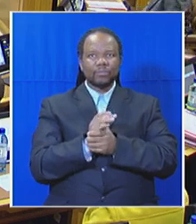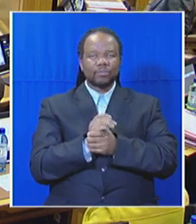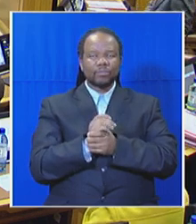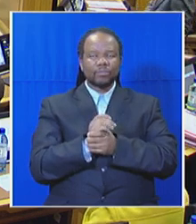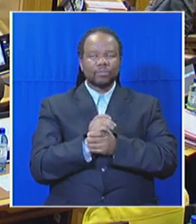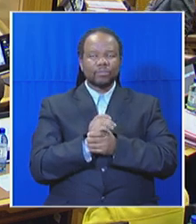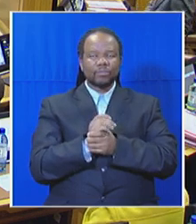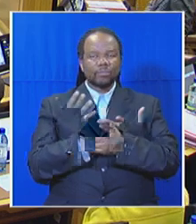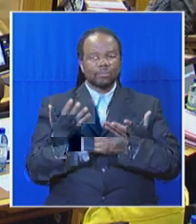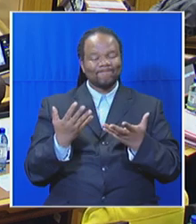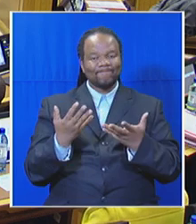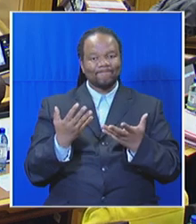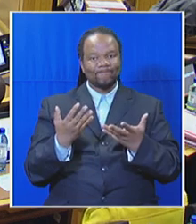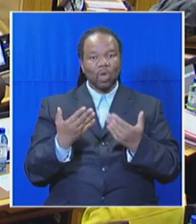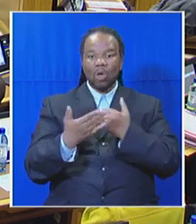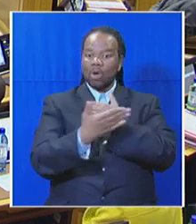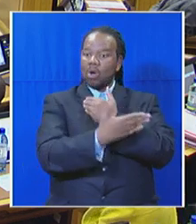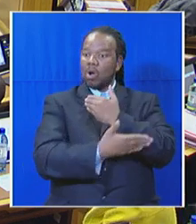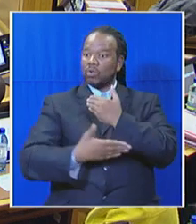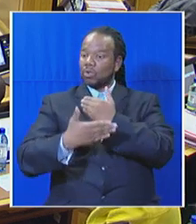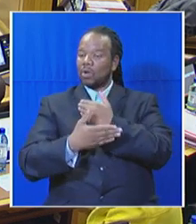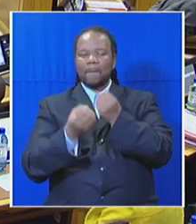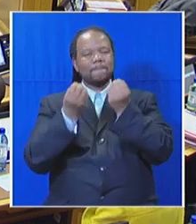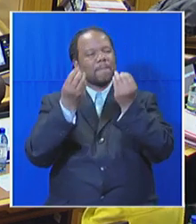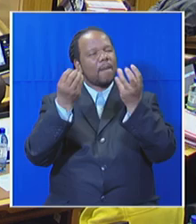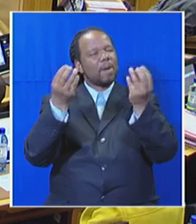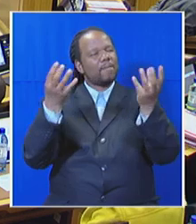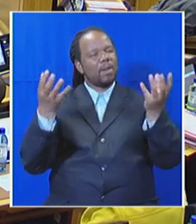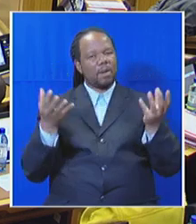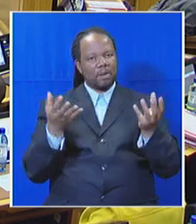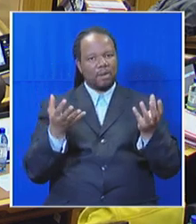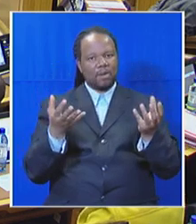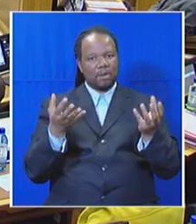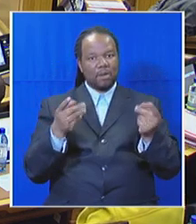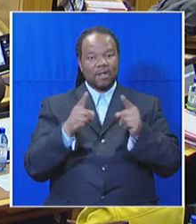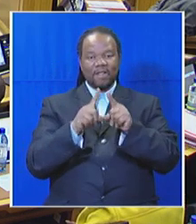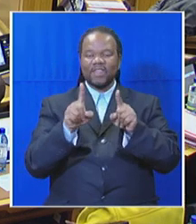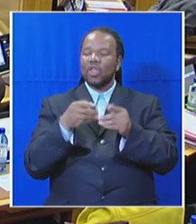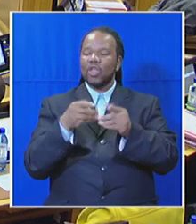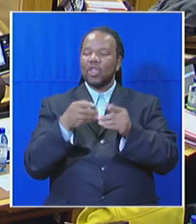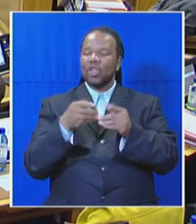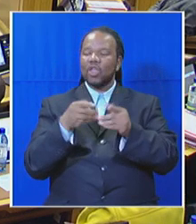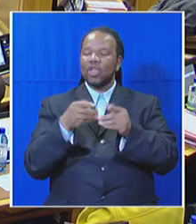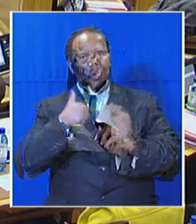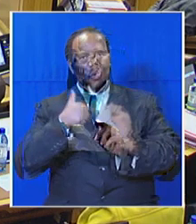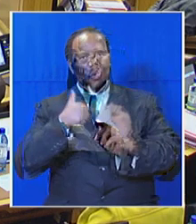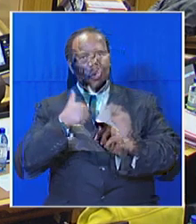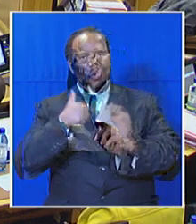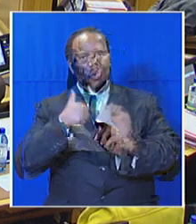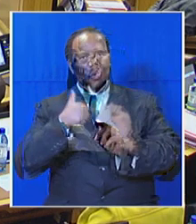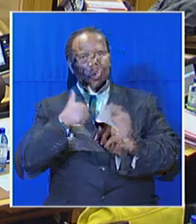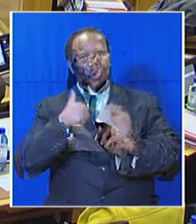There are many, especially those of emerging economies, who have